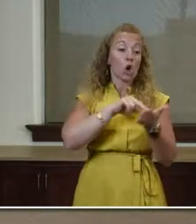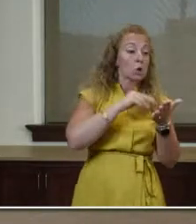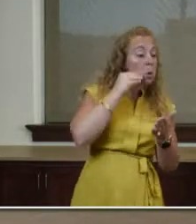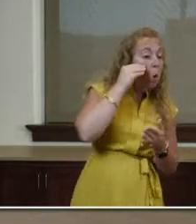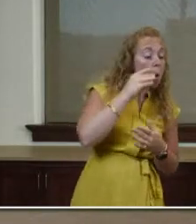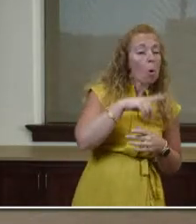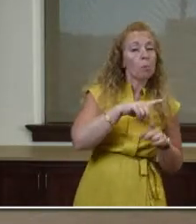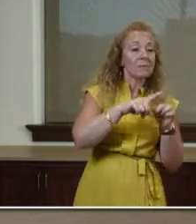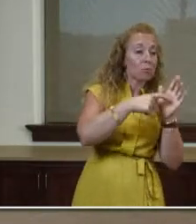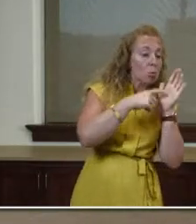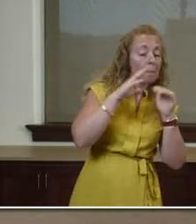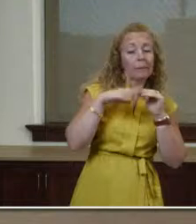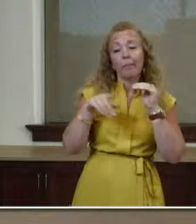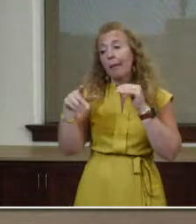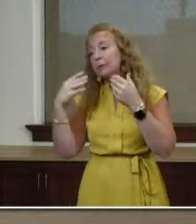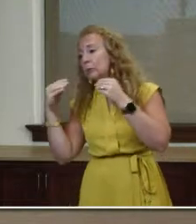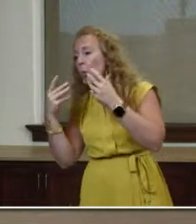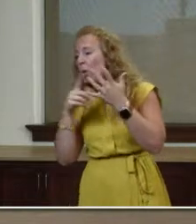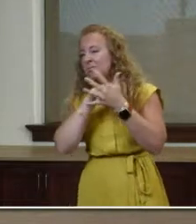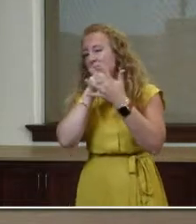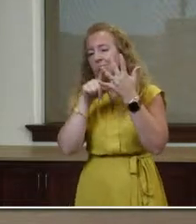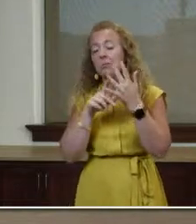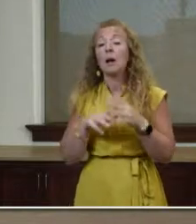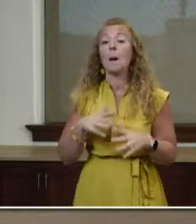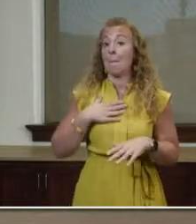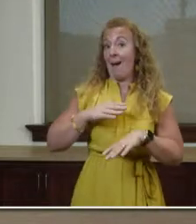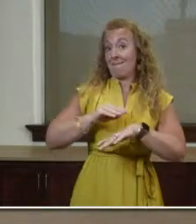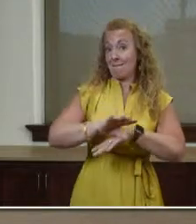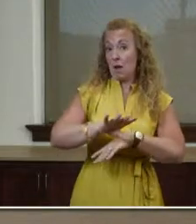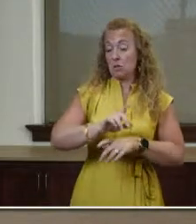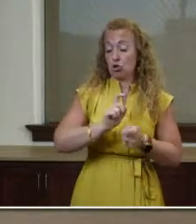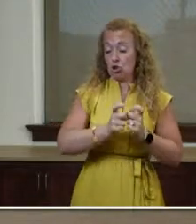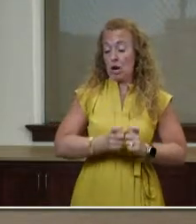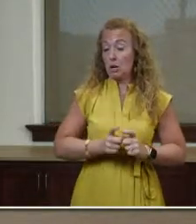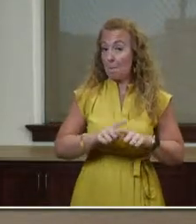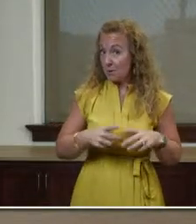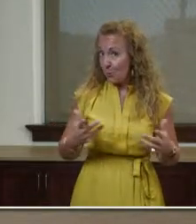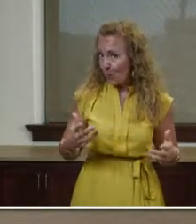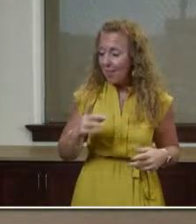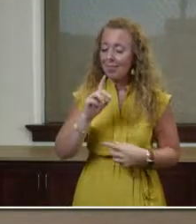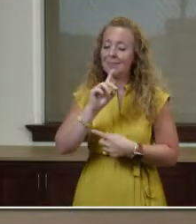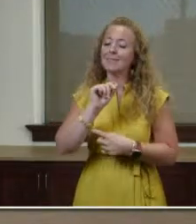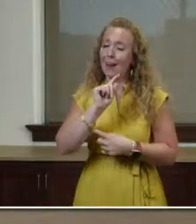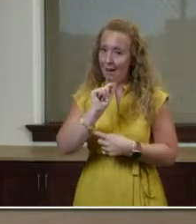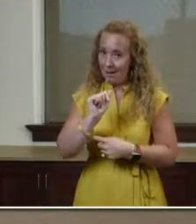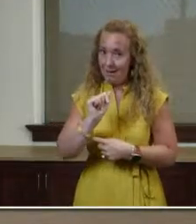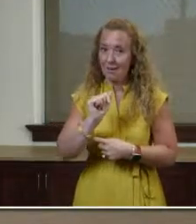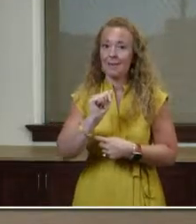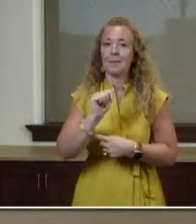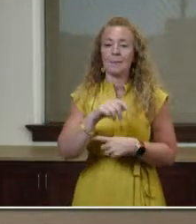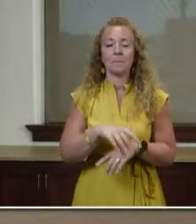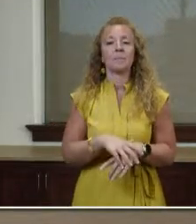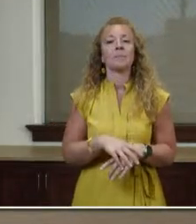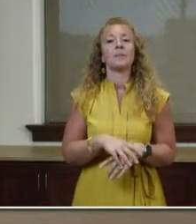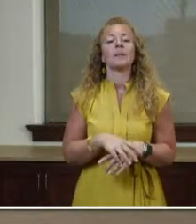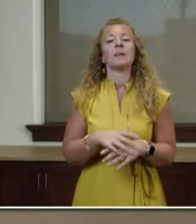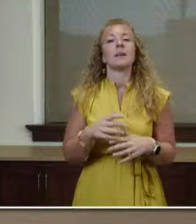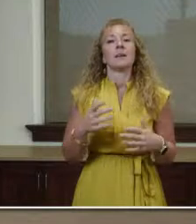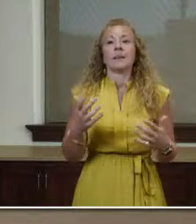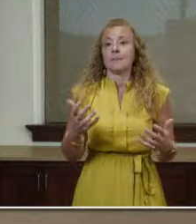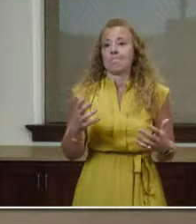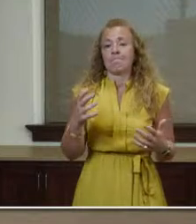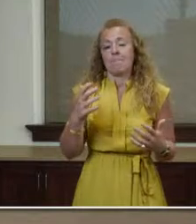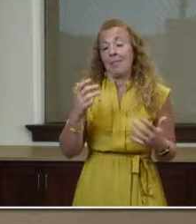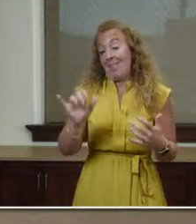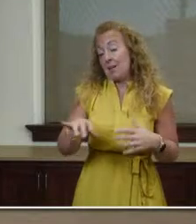may have different requirements. Of course, my advice changes depending on our data, and so that's